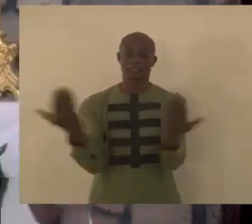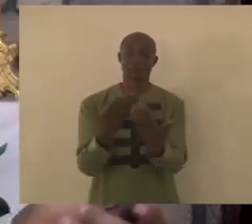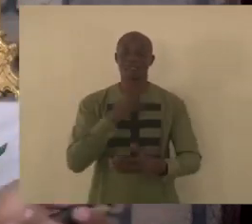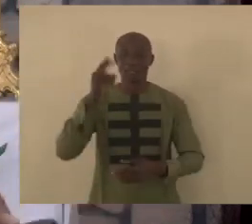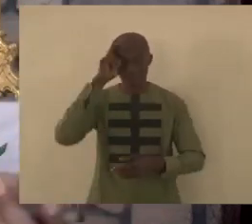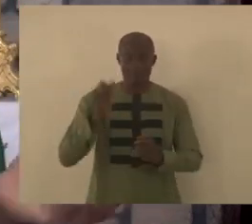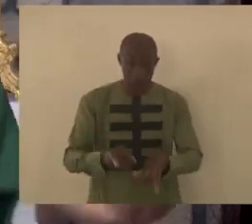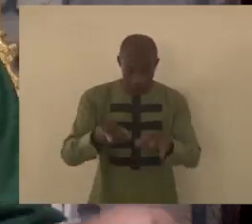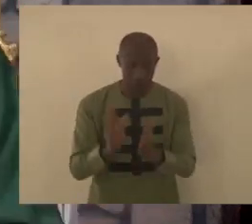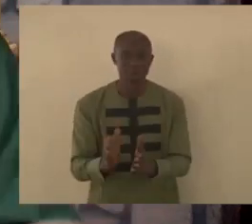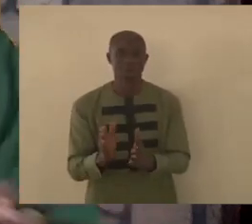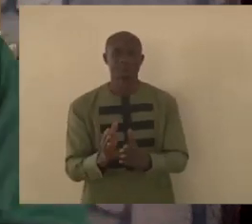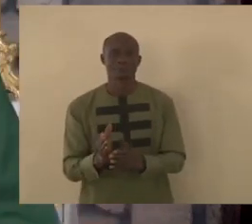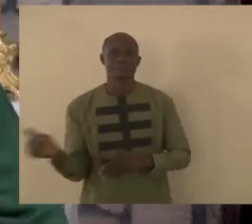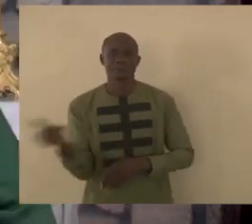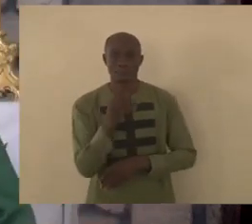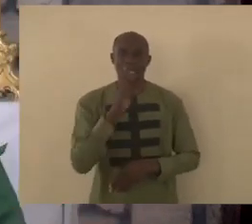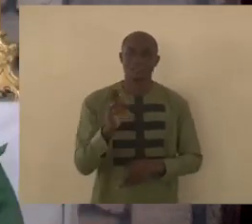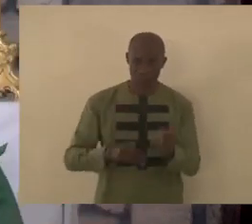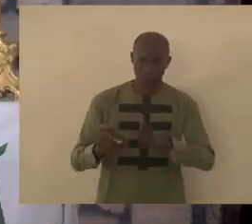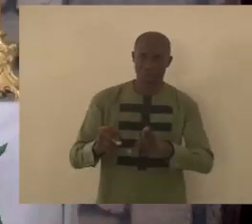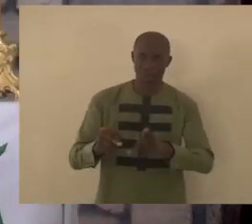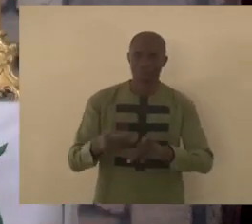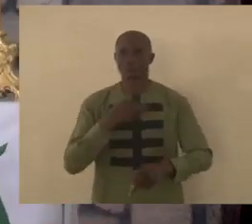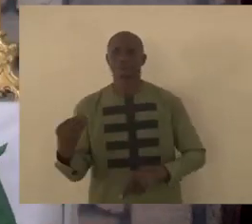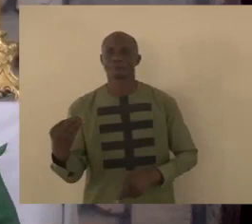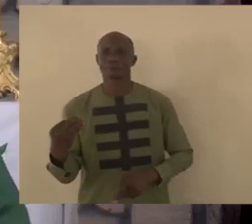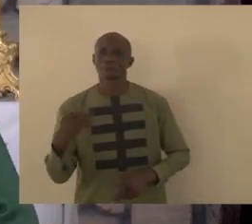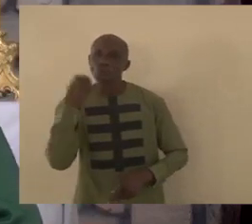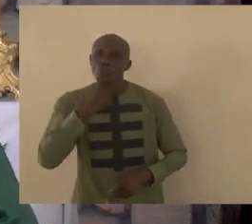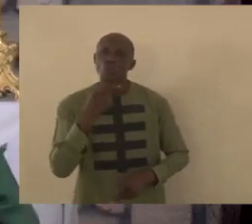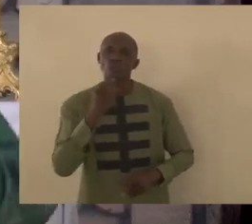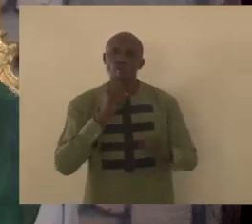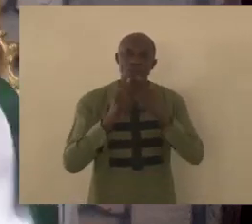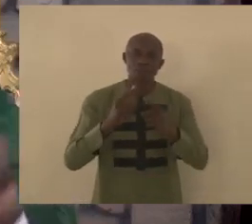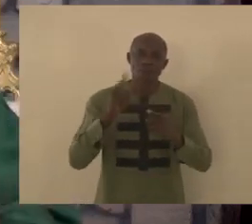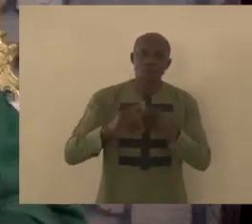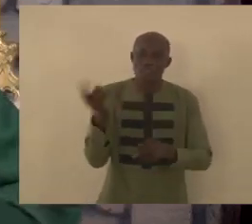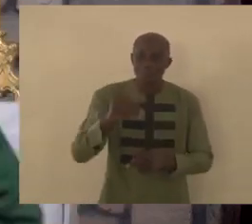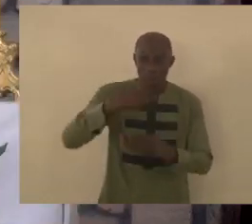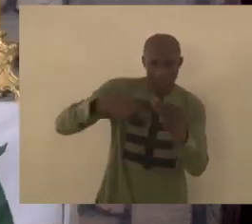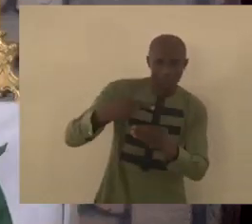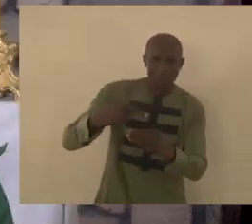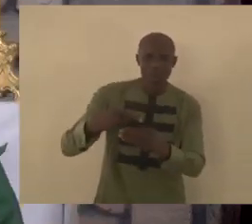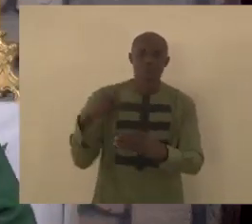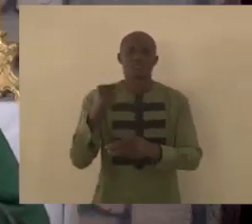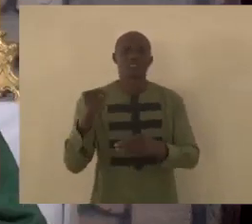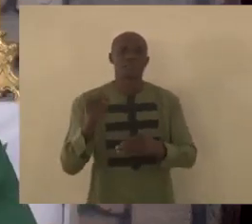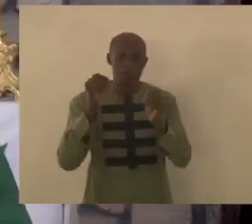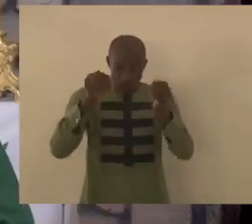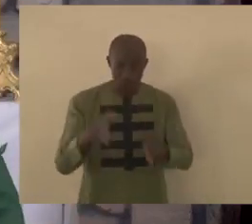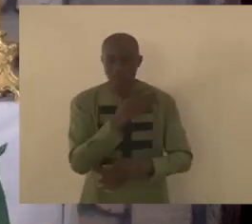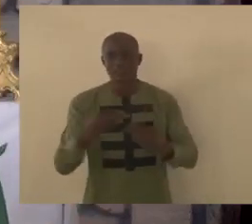The crowds and his disciples. They are Jesus' audience. And who is he talking to them about?